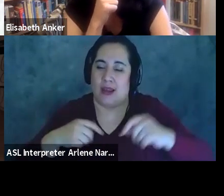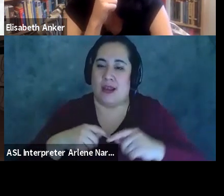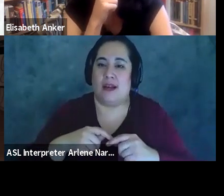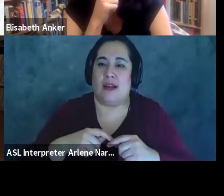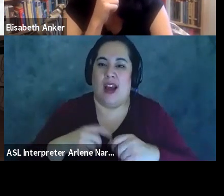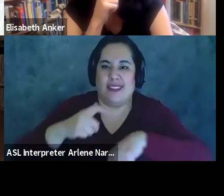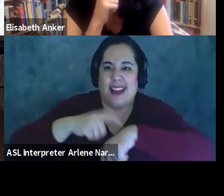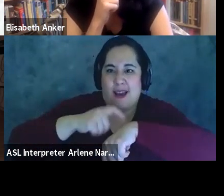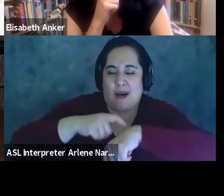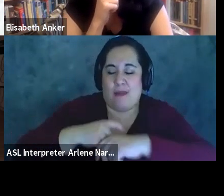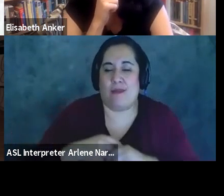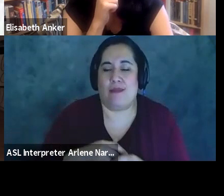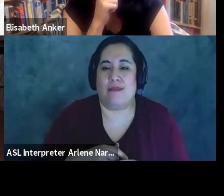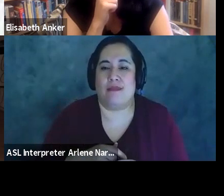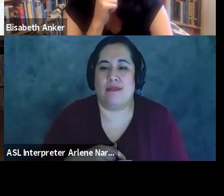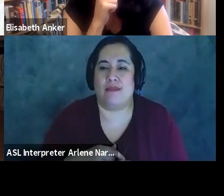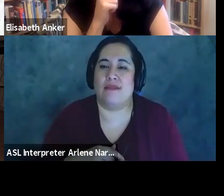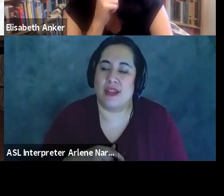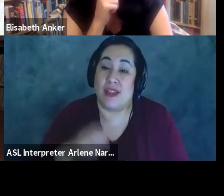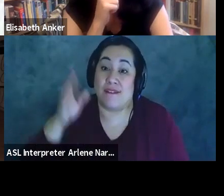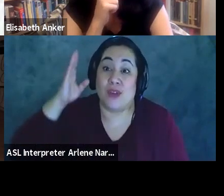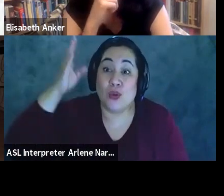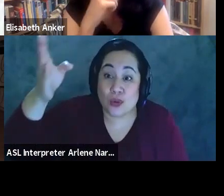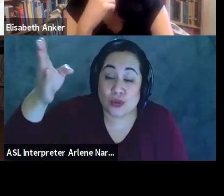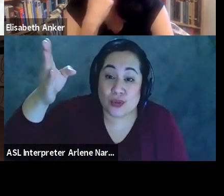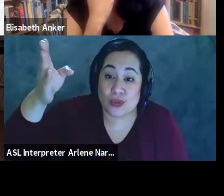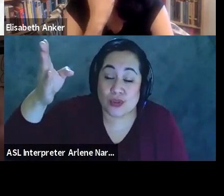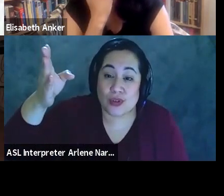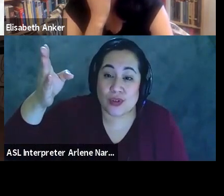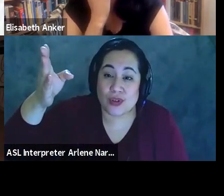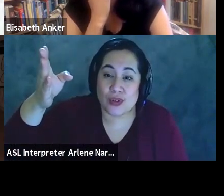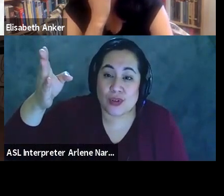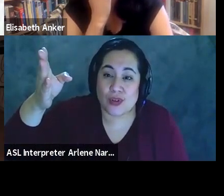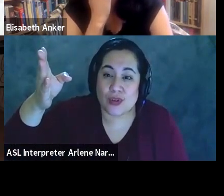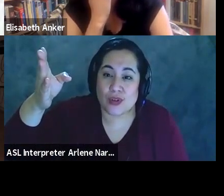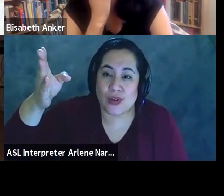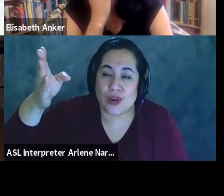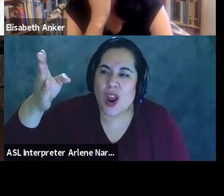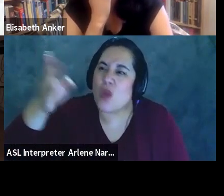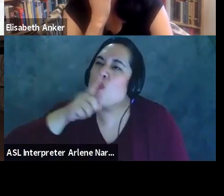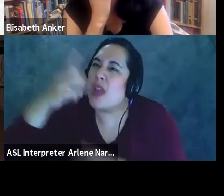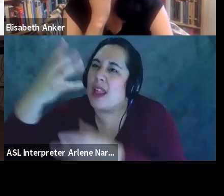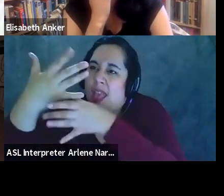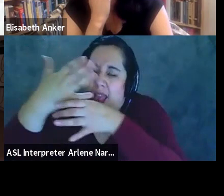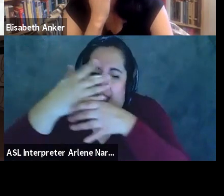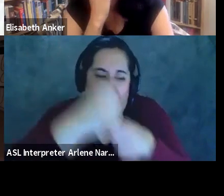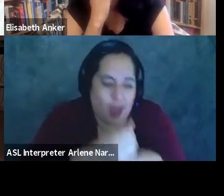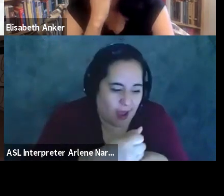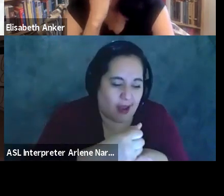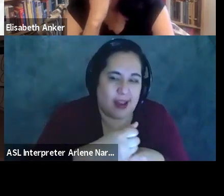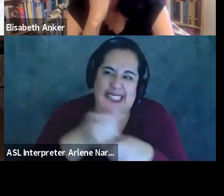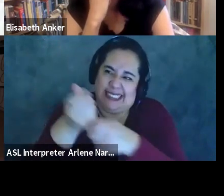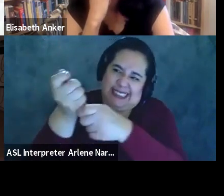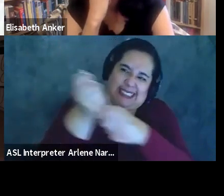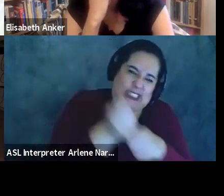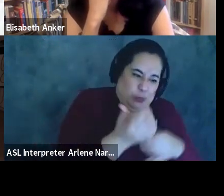manipulation of time, the future is drawn into the present instead of